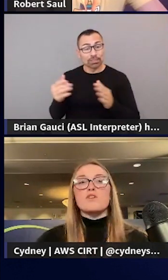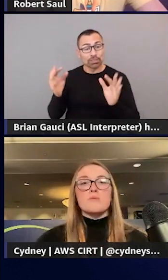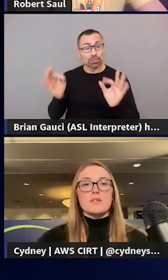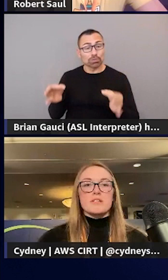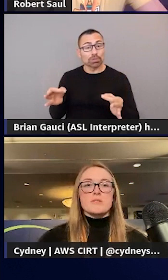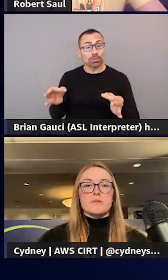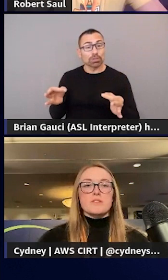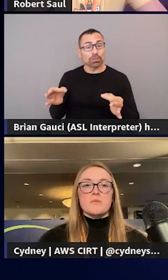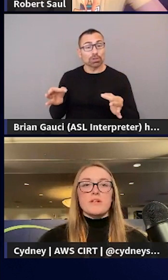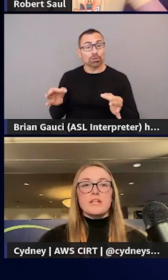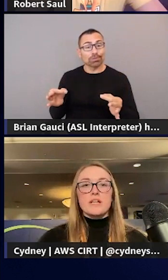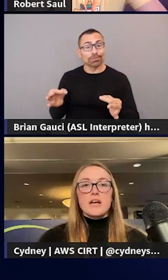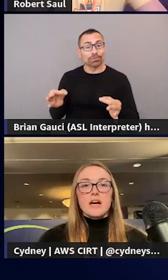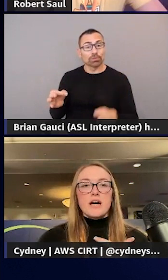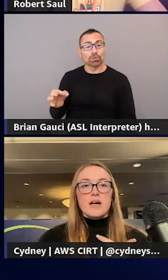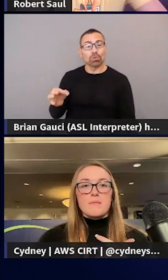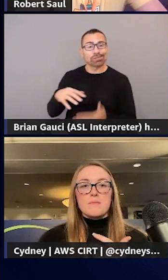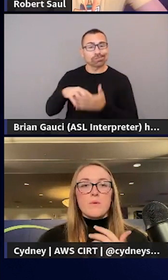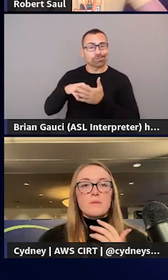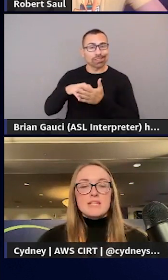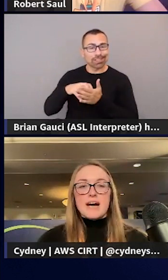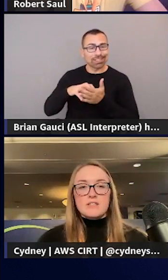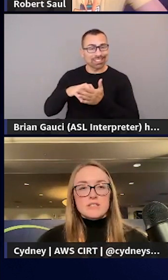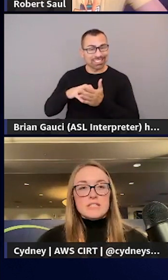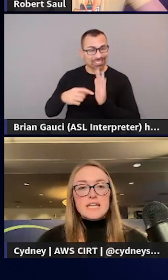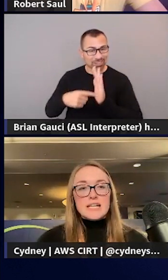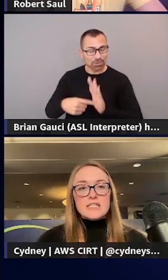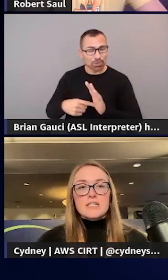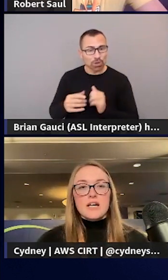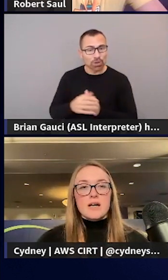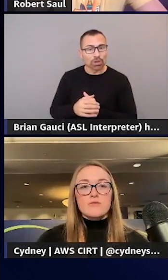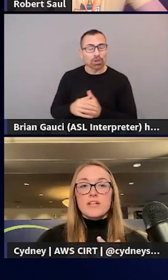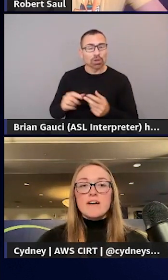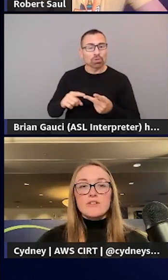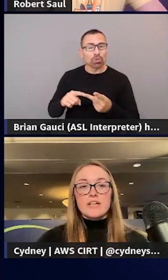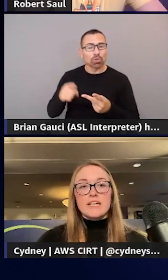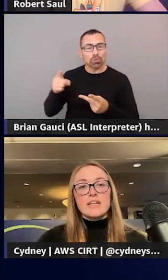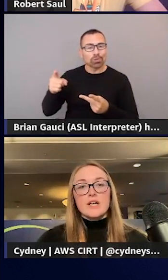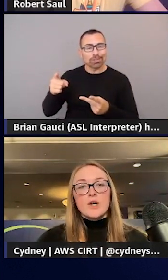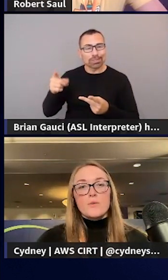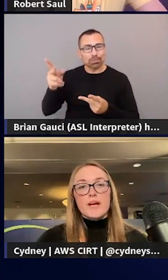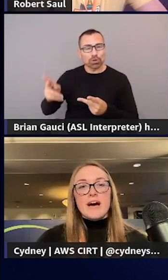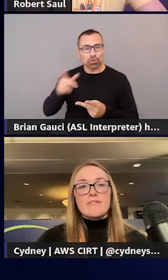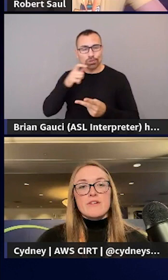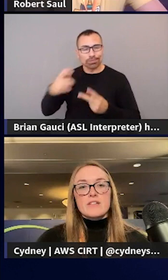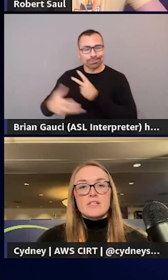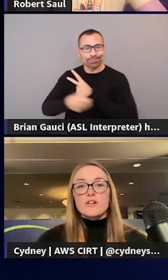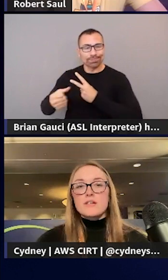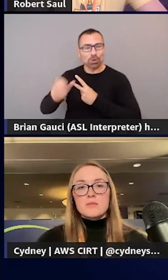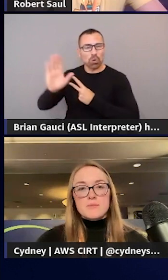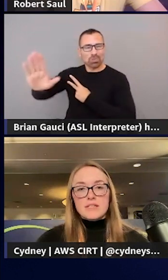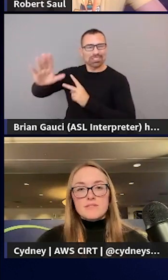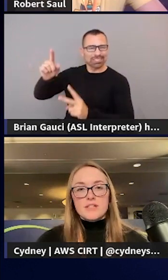what vulnerabilities were exploited, what was the actor's intent, recovery.